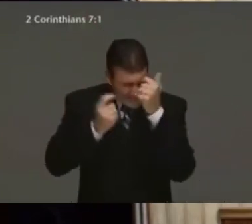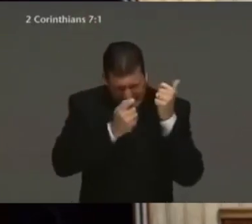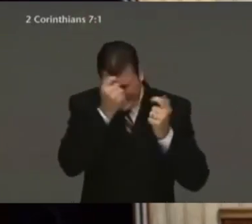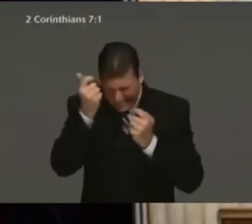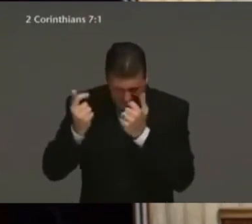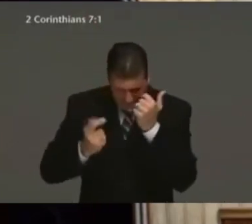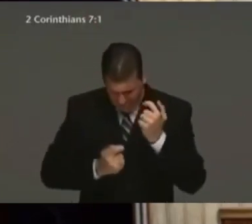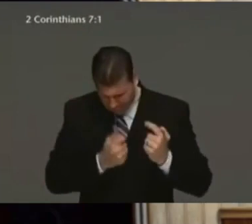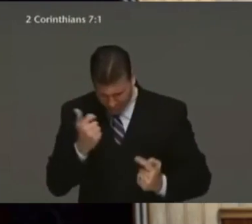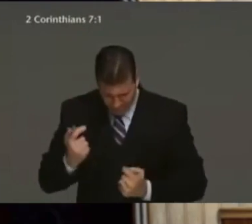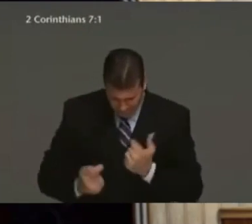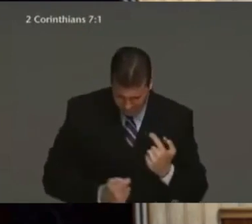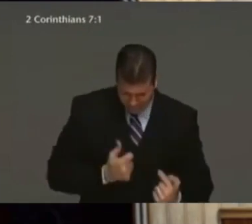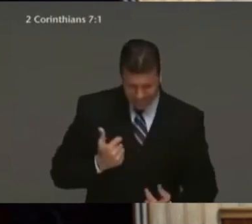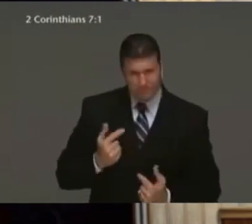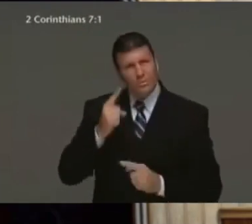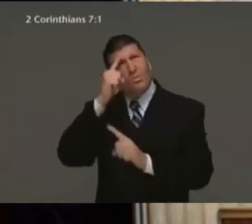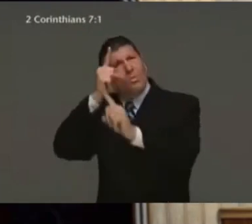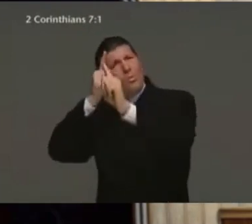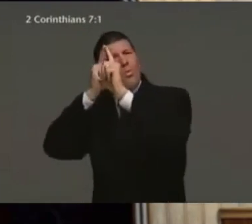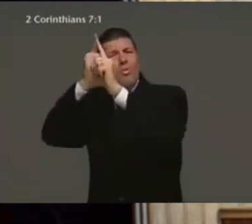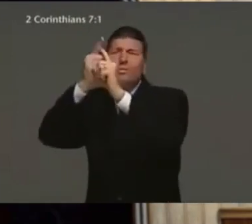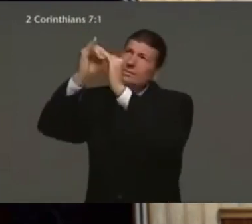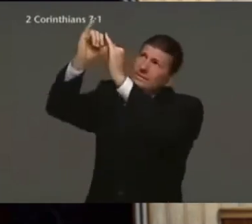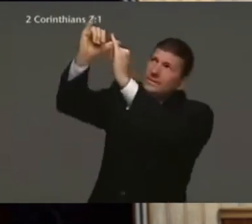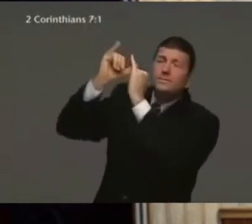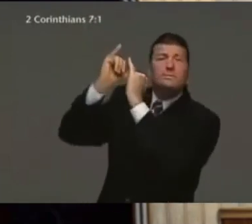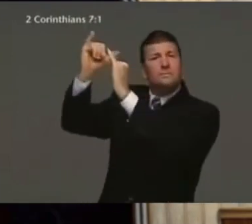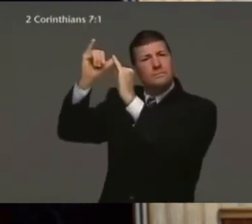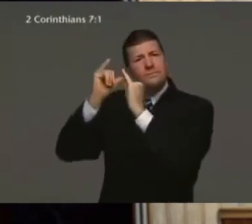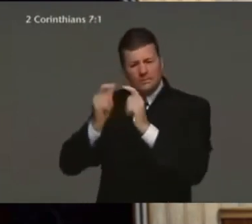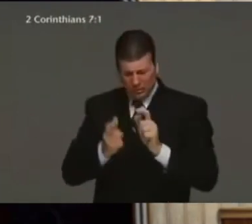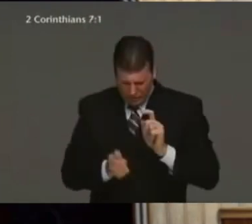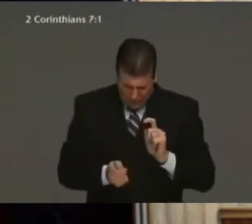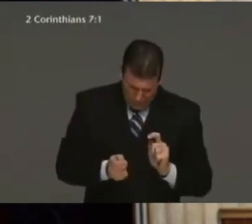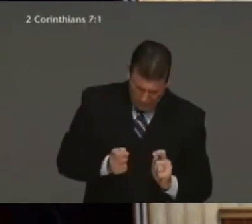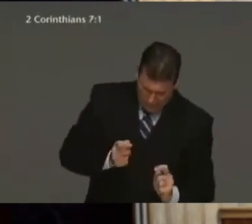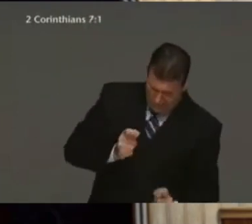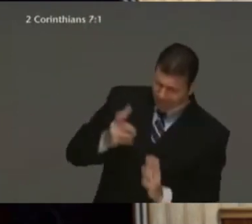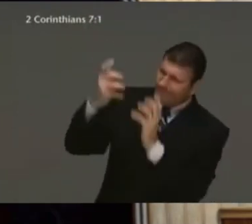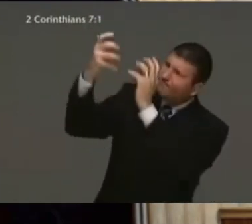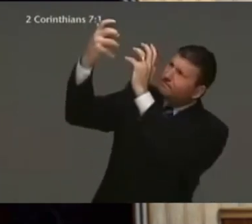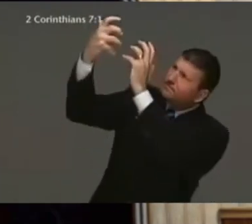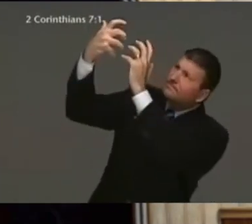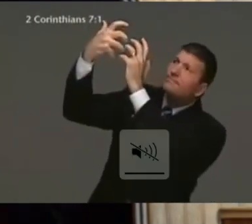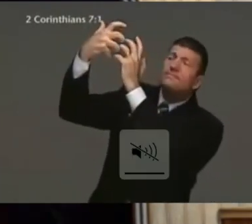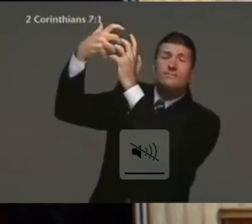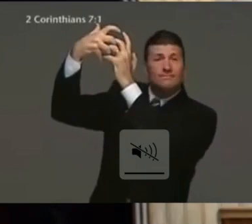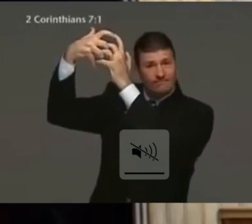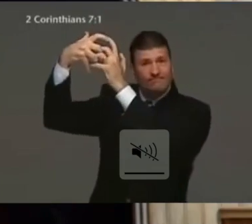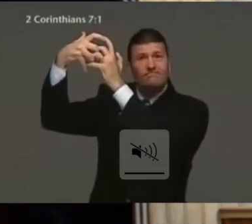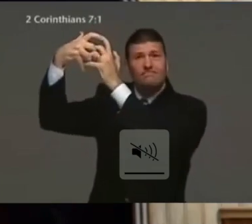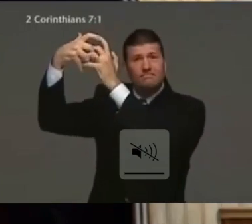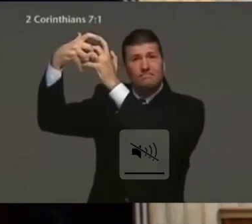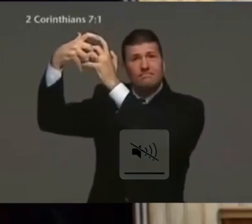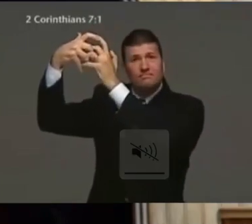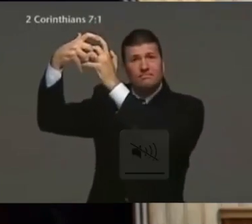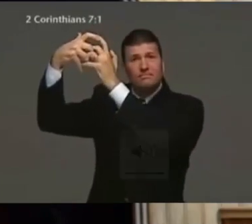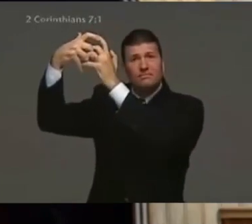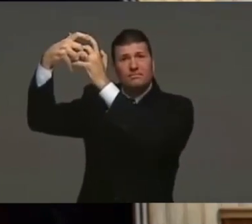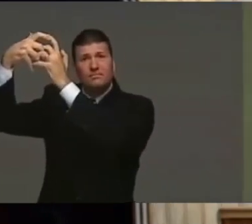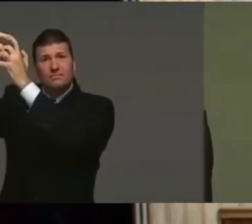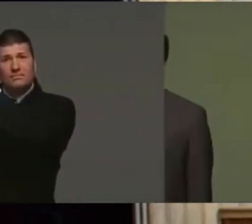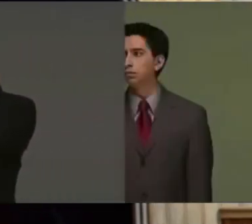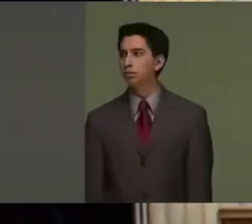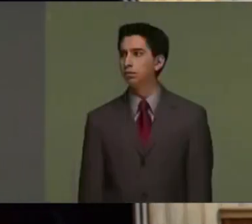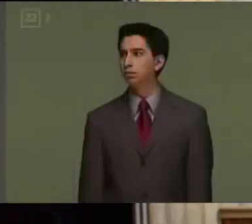until after the 1,000-year reign of Jesus Christ ends, when he releases the devil, and when the remaining humans